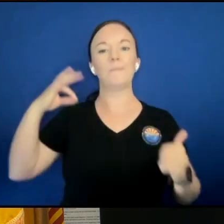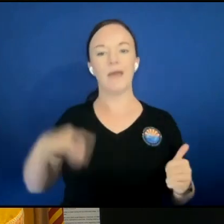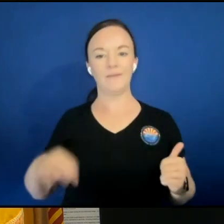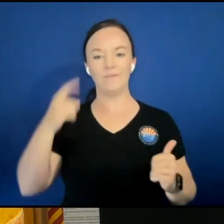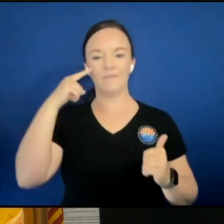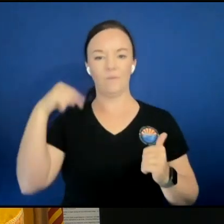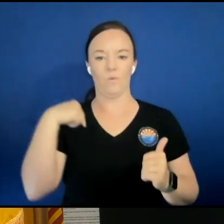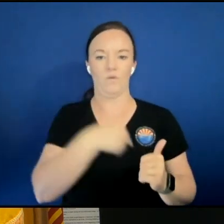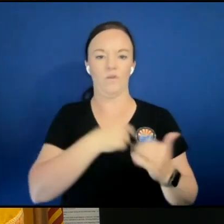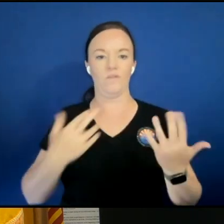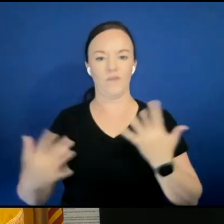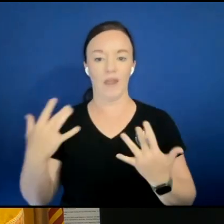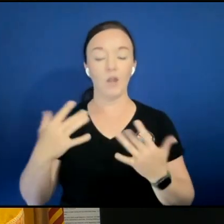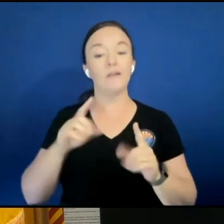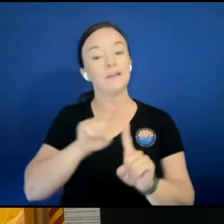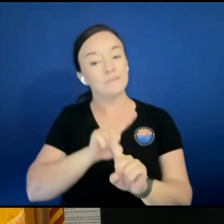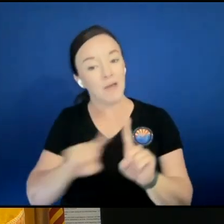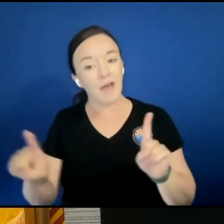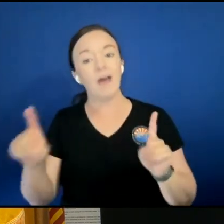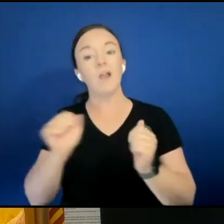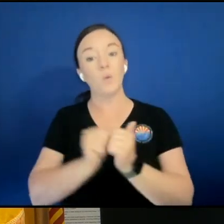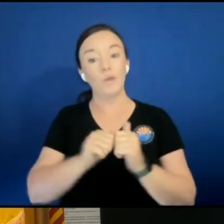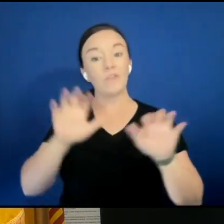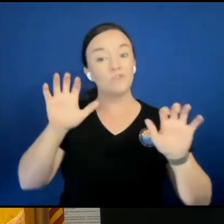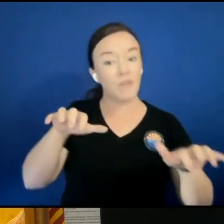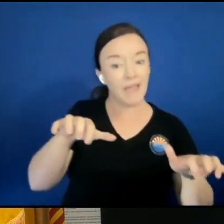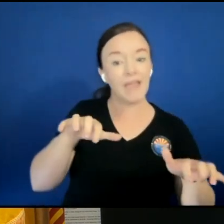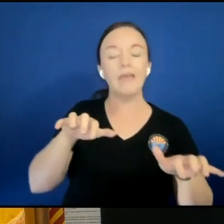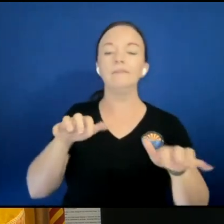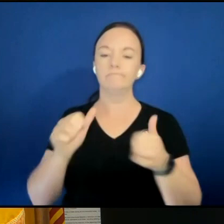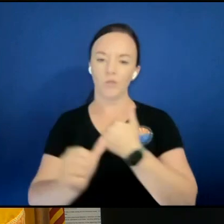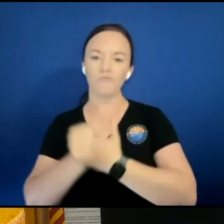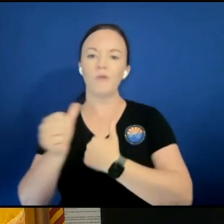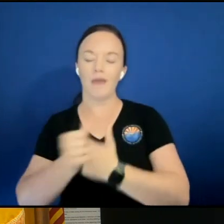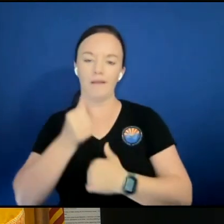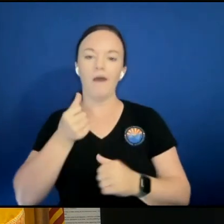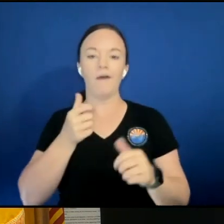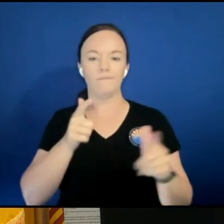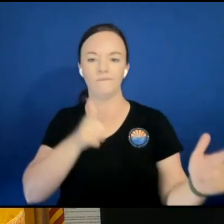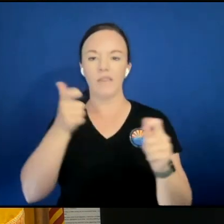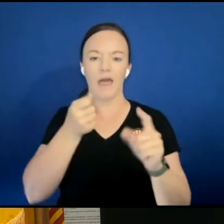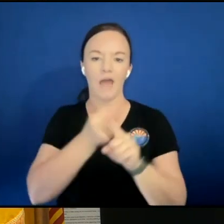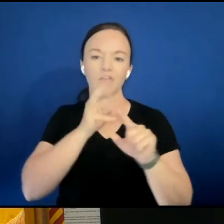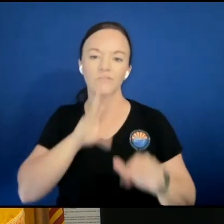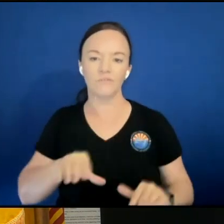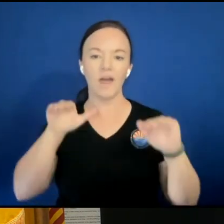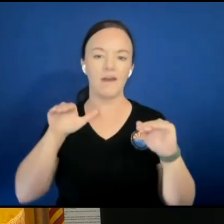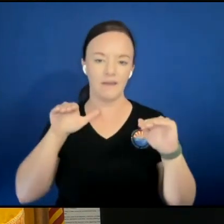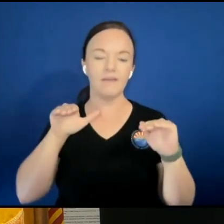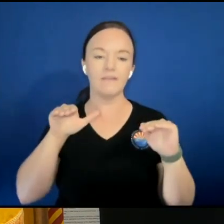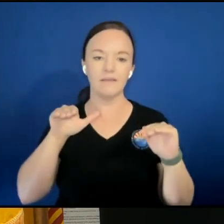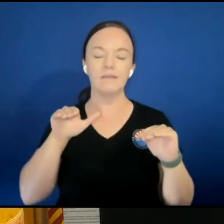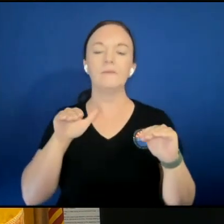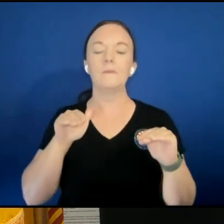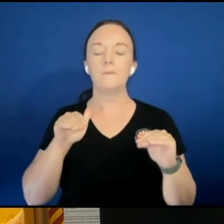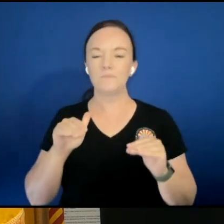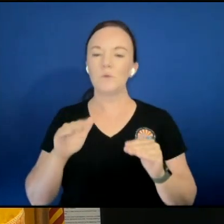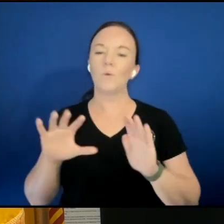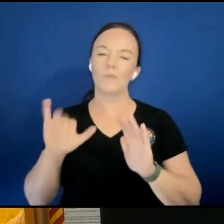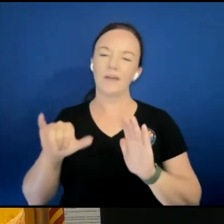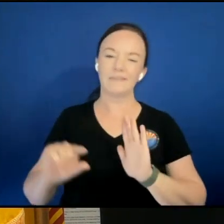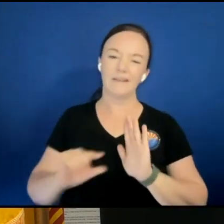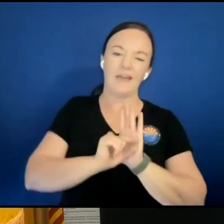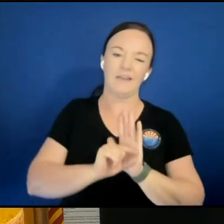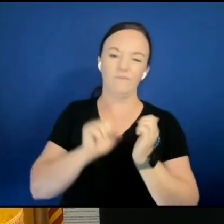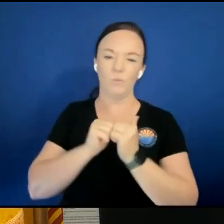that beneficial rain comes the threat for flash flooding. So that's kind of a negative side of this heavy rainfall. But